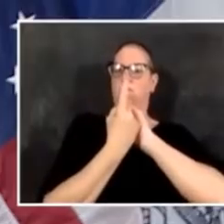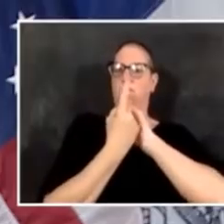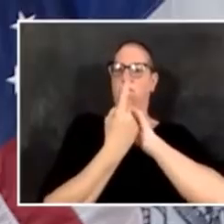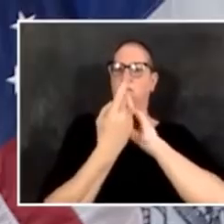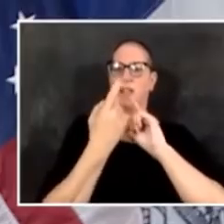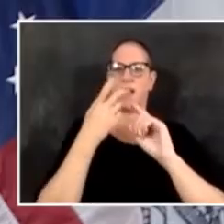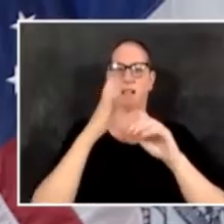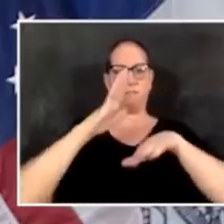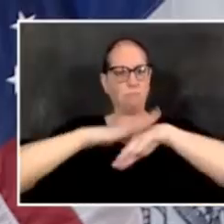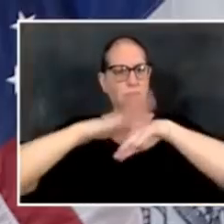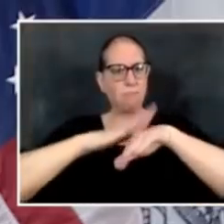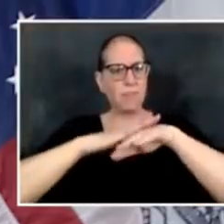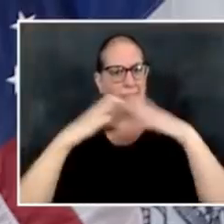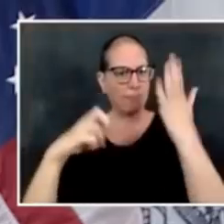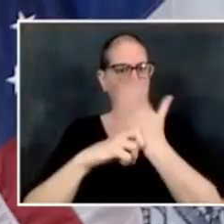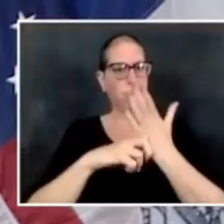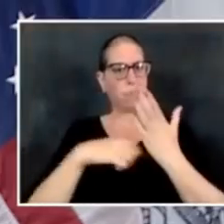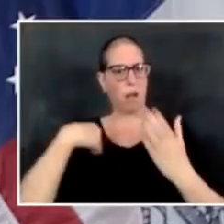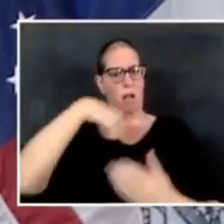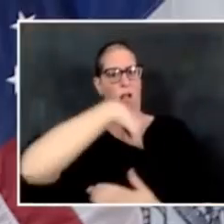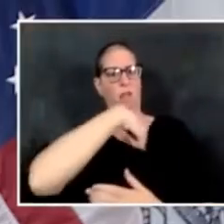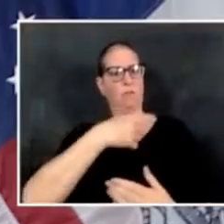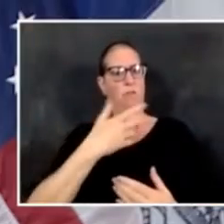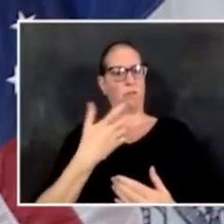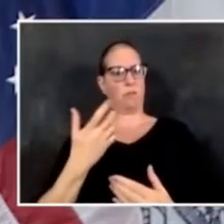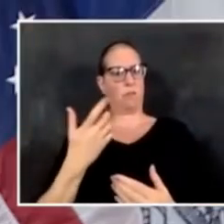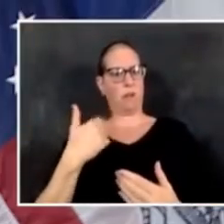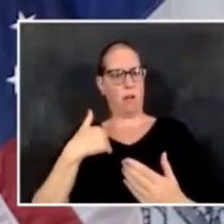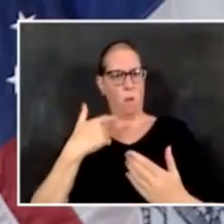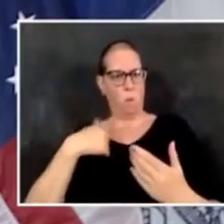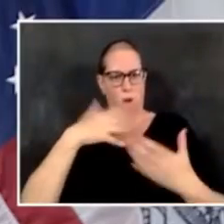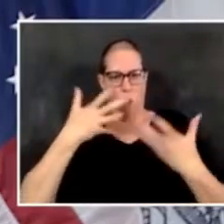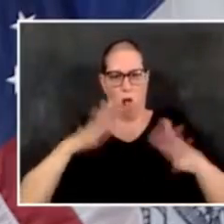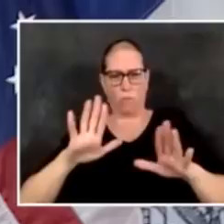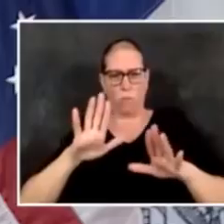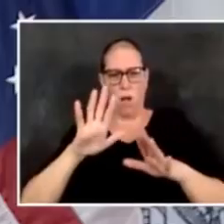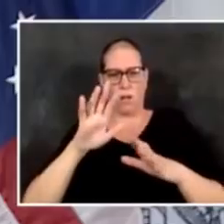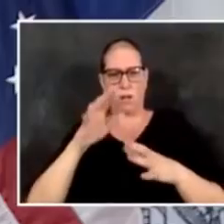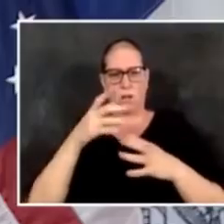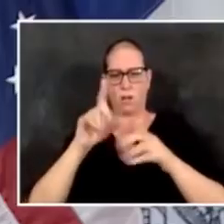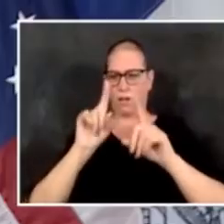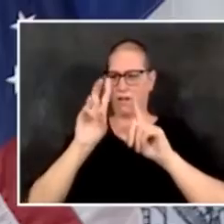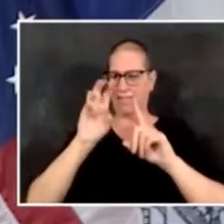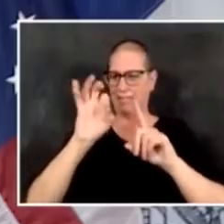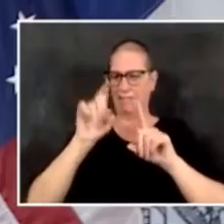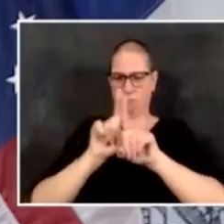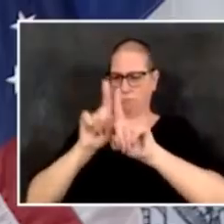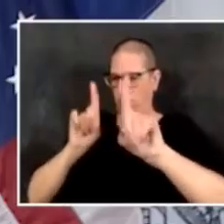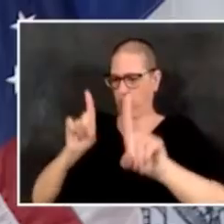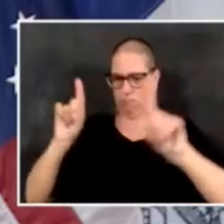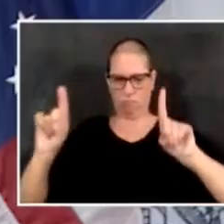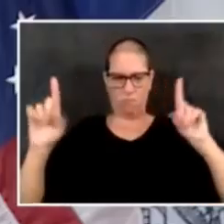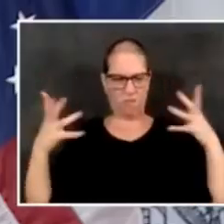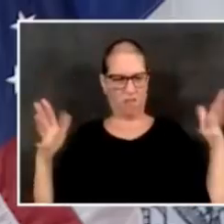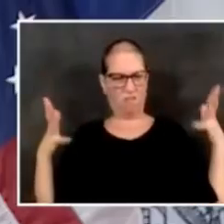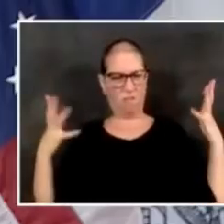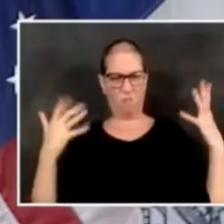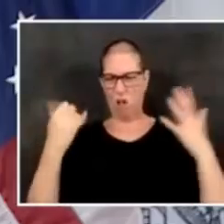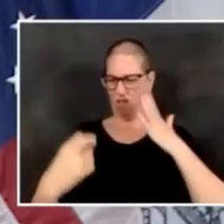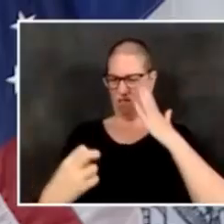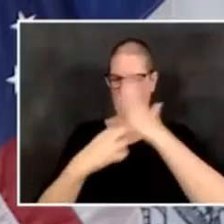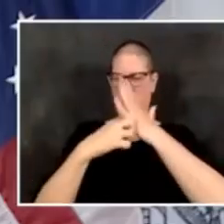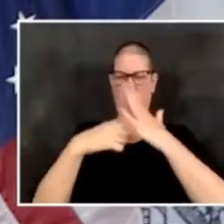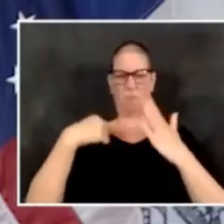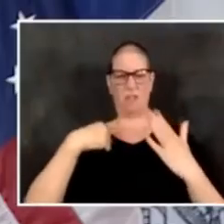were far enough away. Do you have a policy as to how to approach these protests